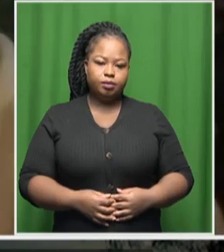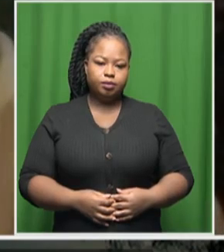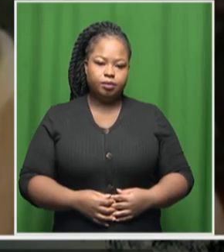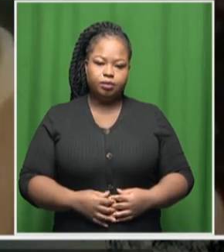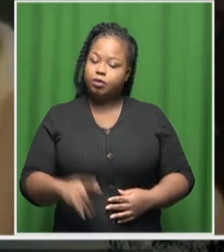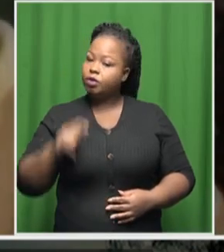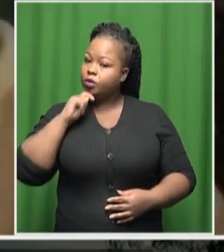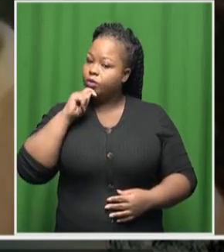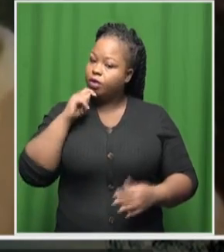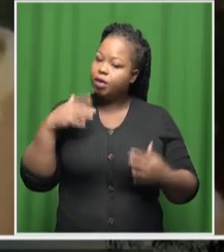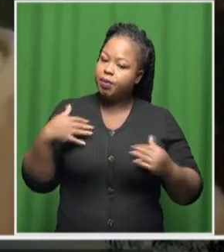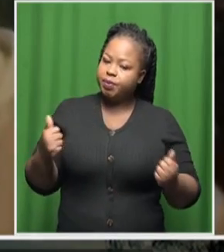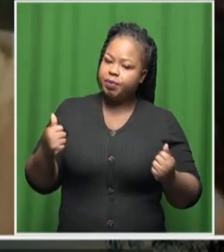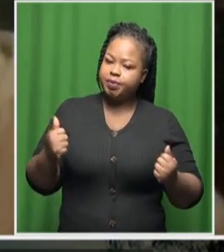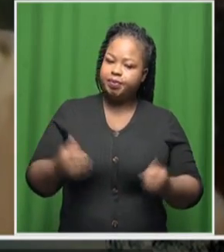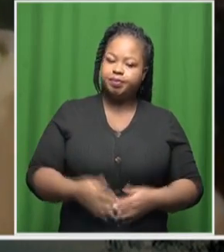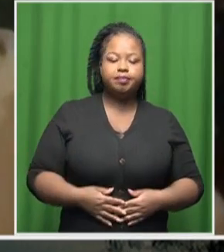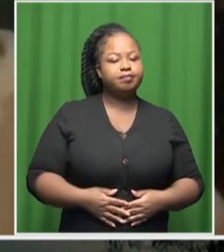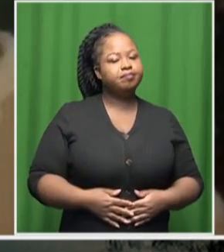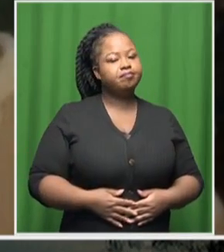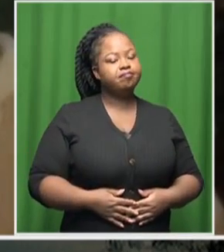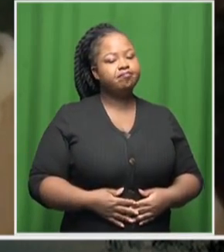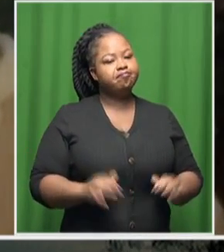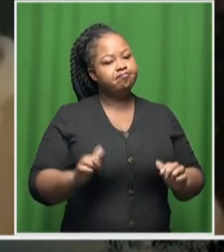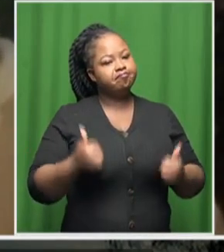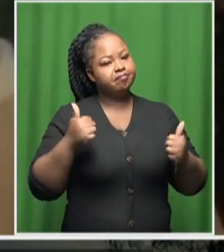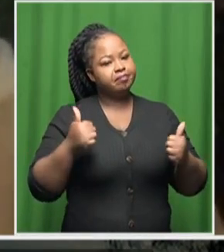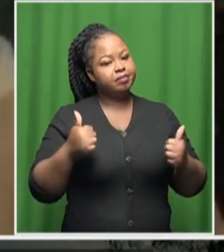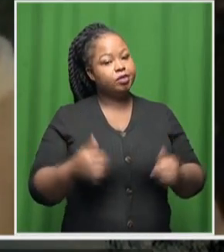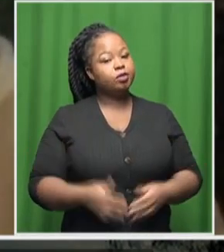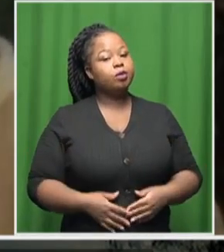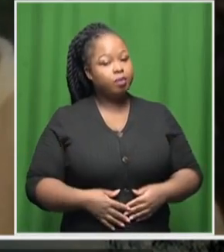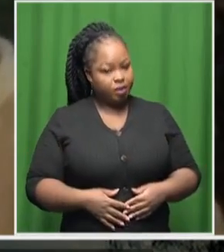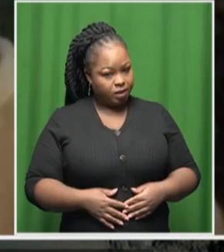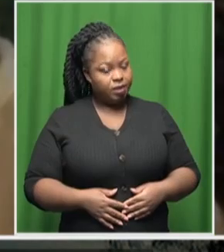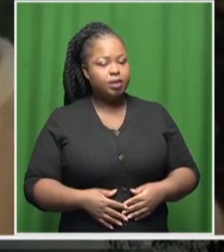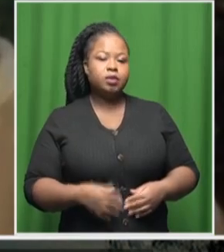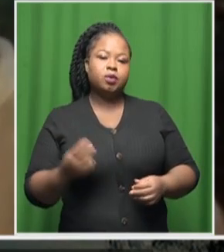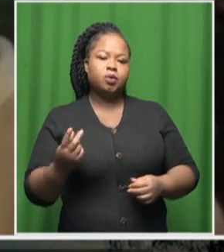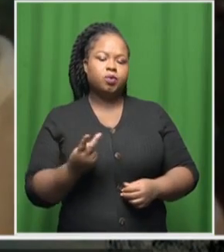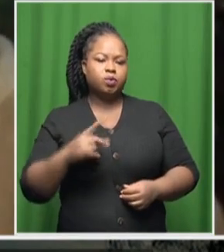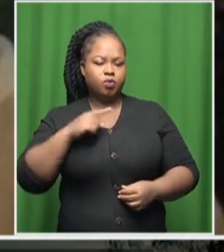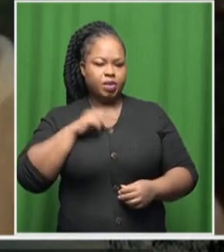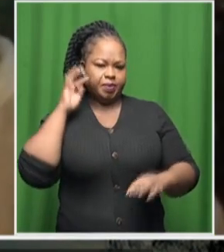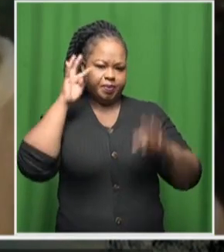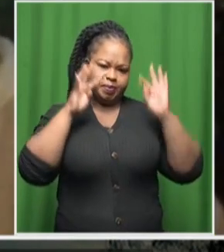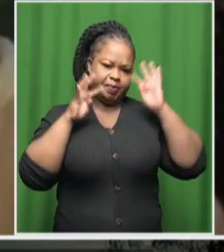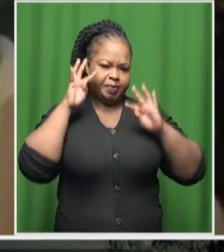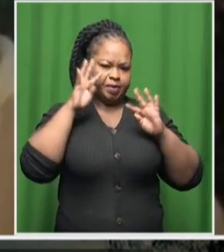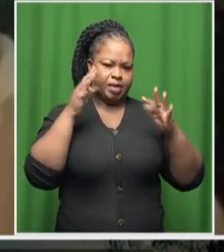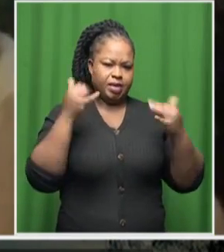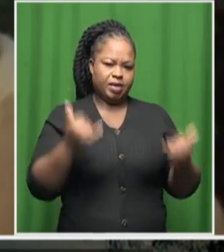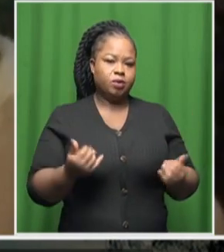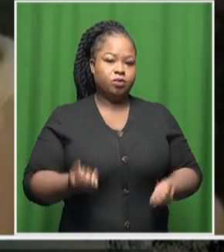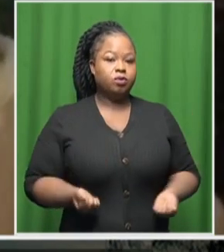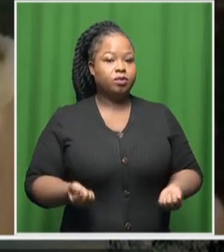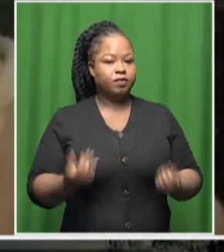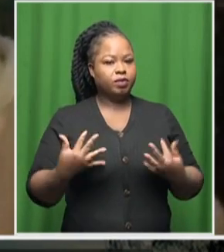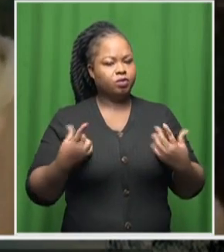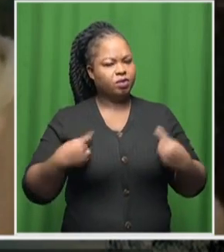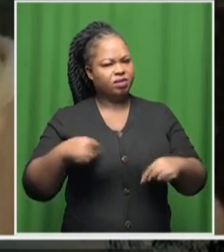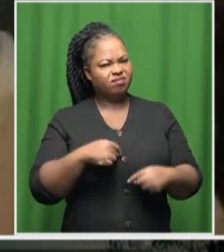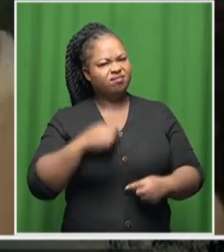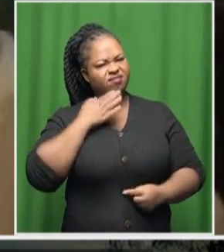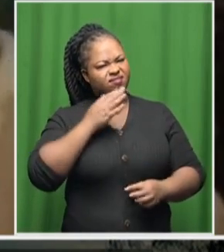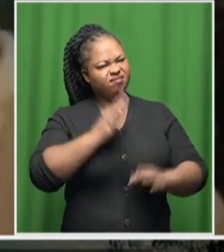Good morning. How are you? I'm very well. Thank you for asking. I trust you're well. And also, given the innovation that you've now offered to us, perhaps you